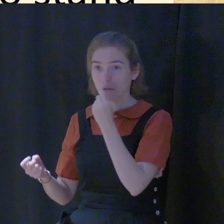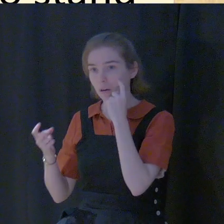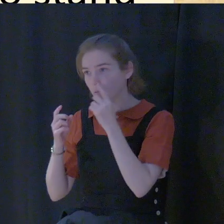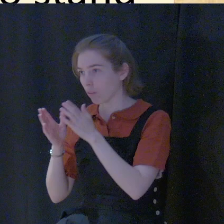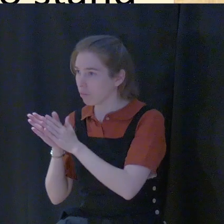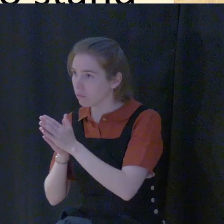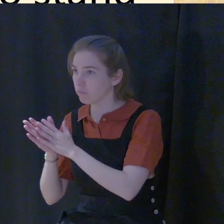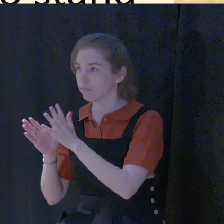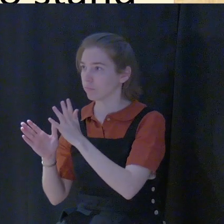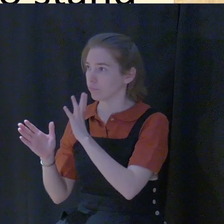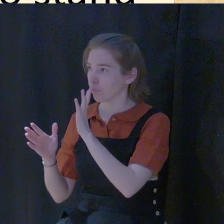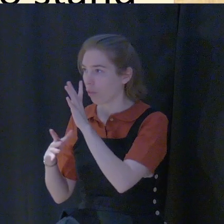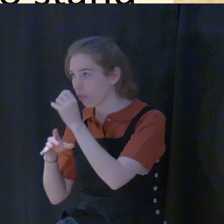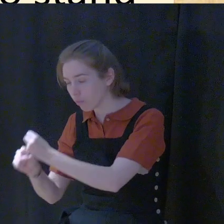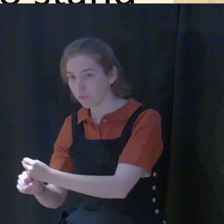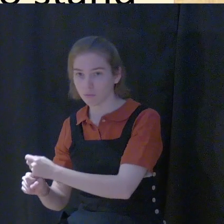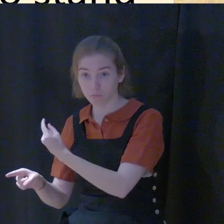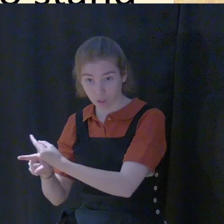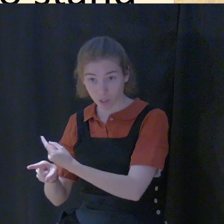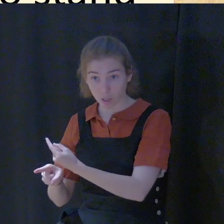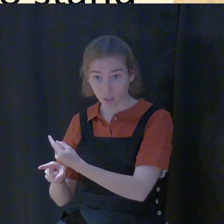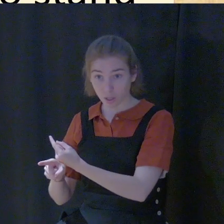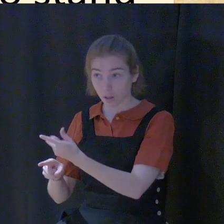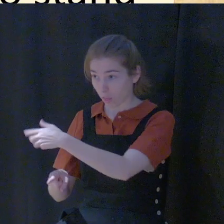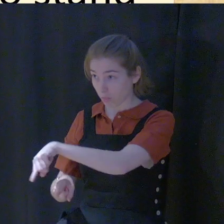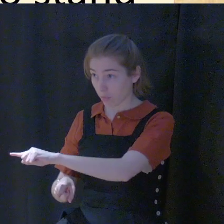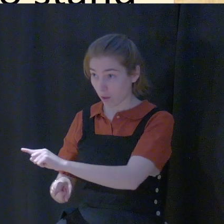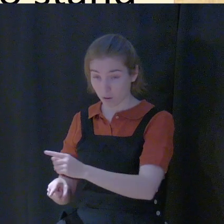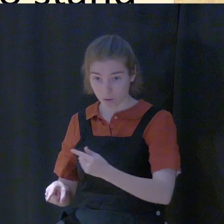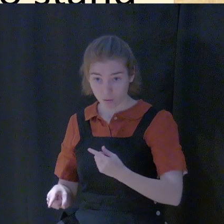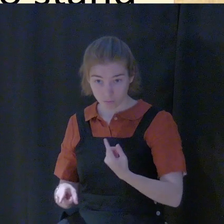and grab our attention, right? It's out there, right?